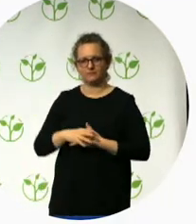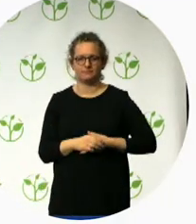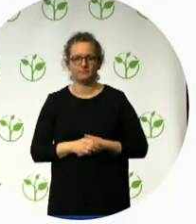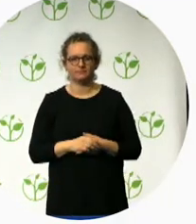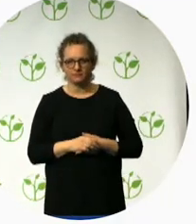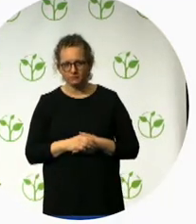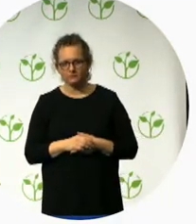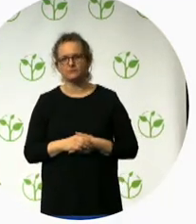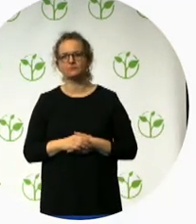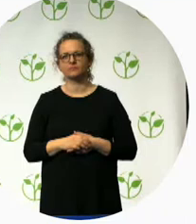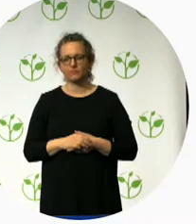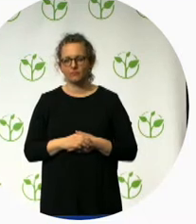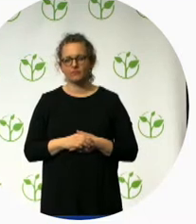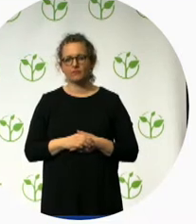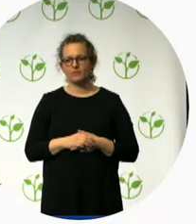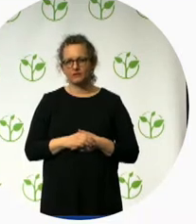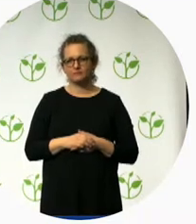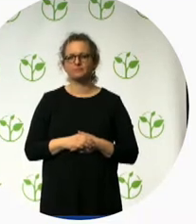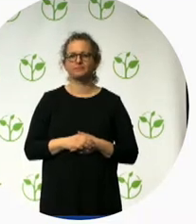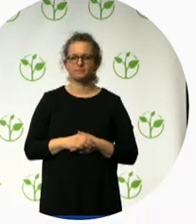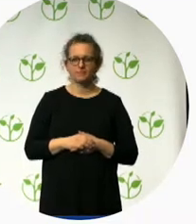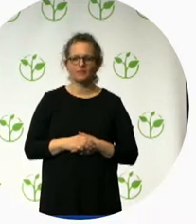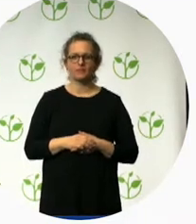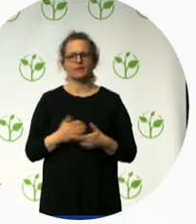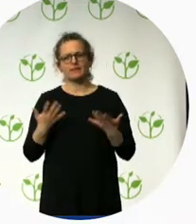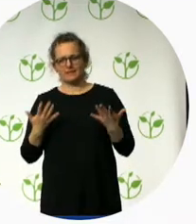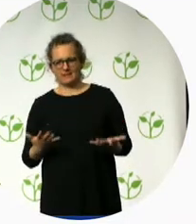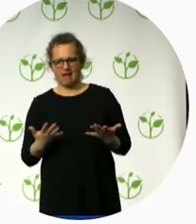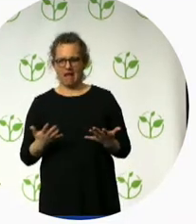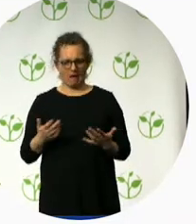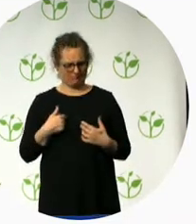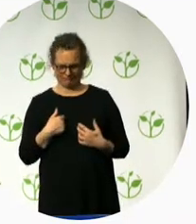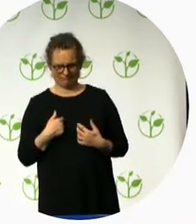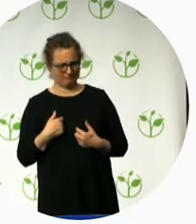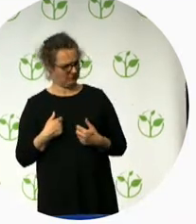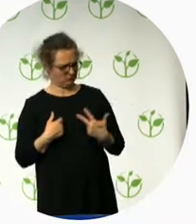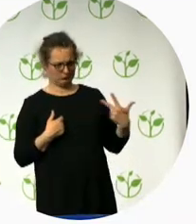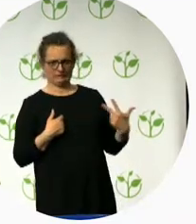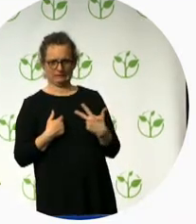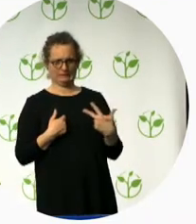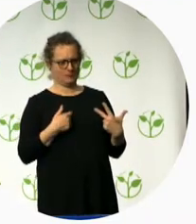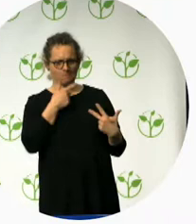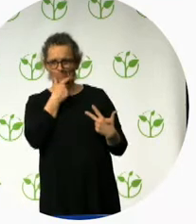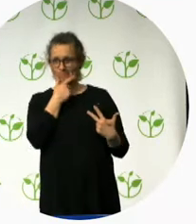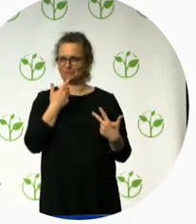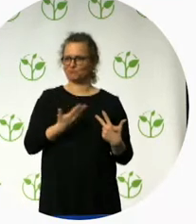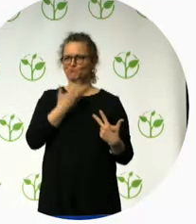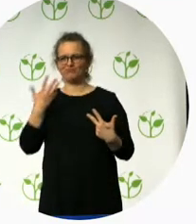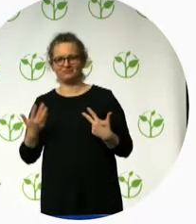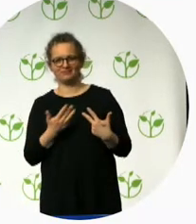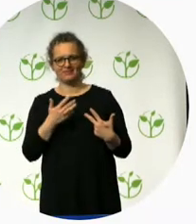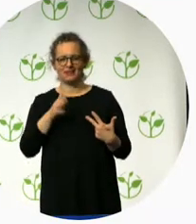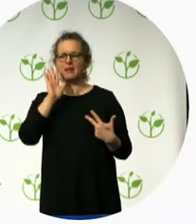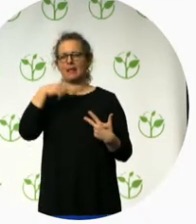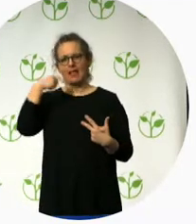What I propose, since there are only three of us on this panel, is that we go ahead and hear